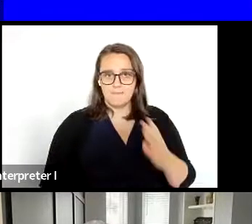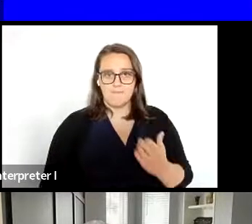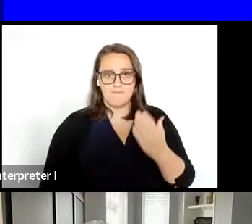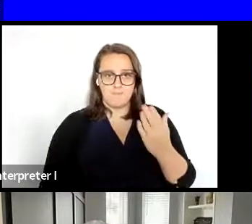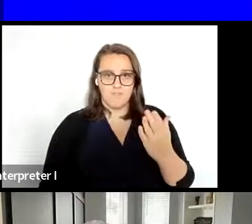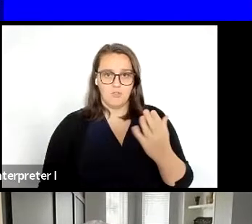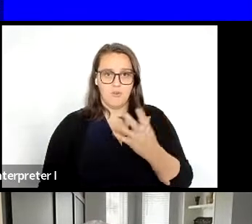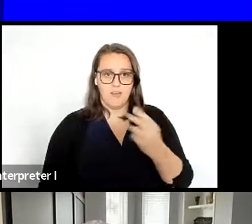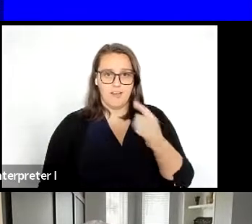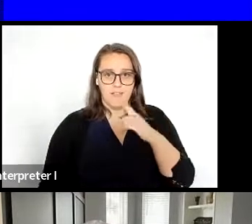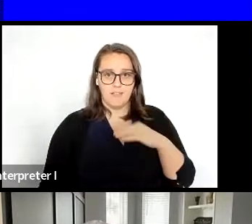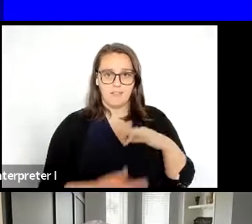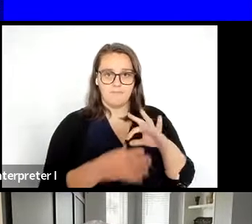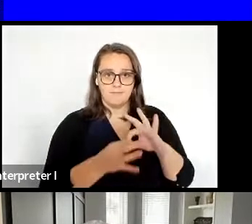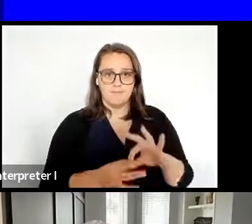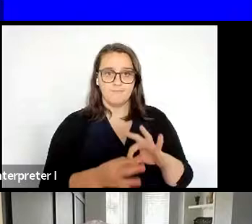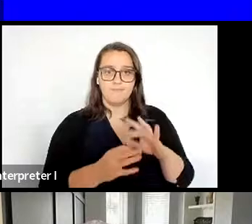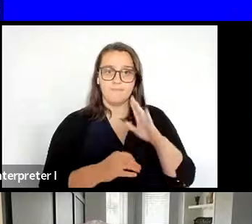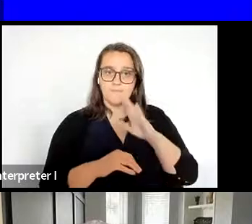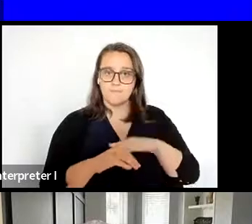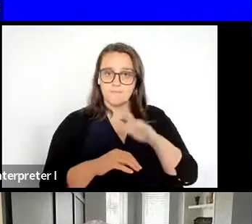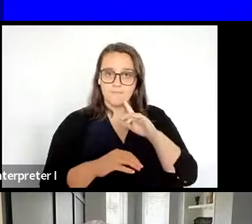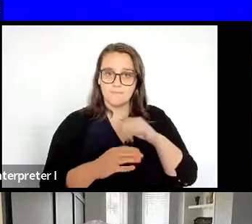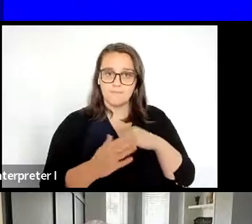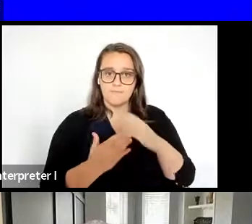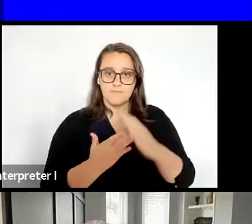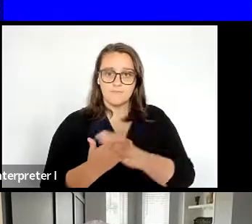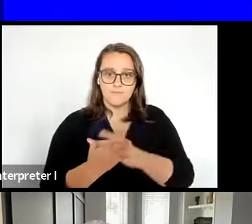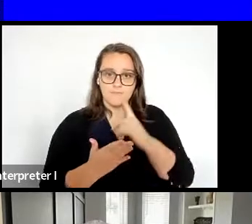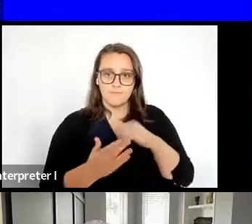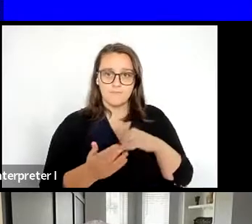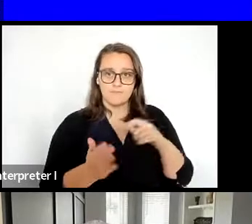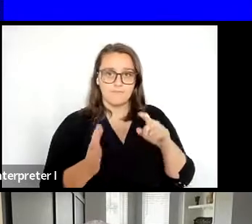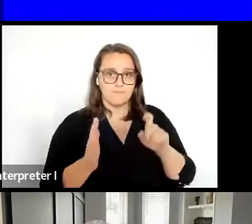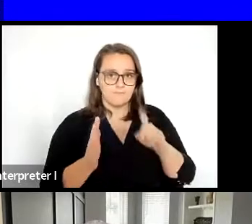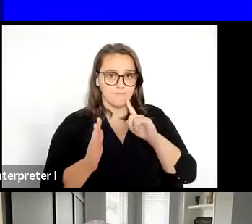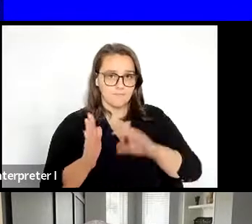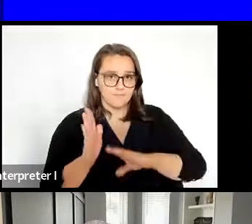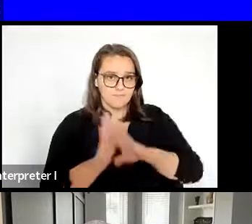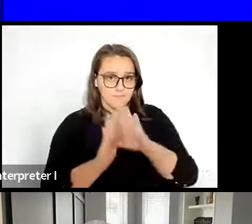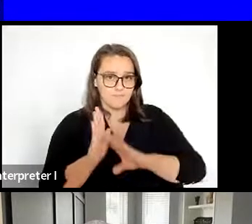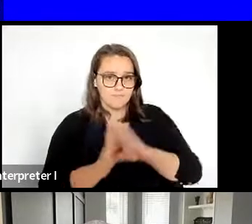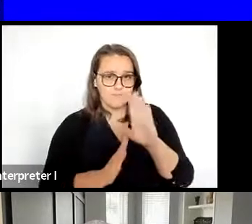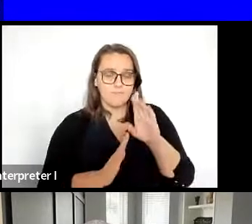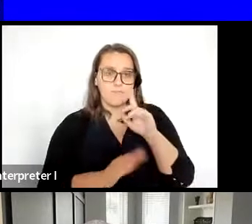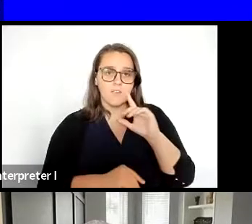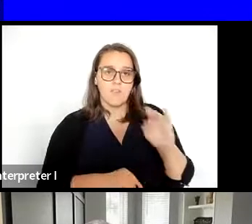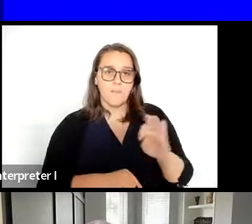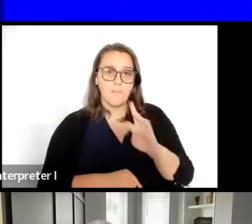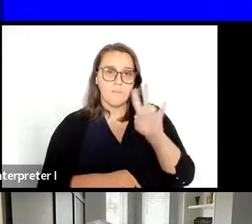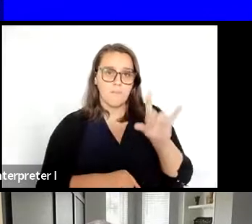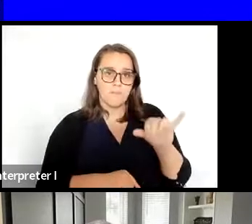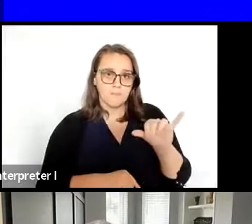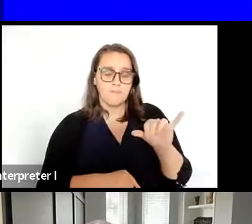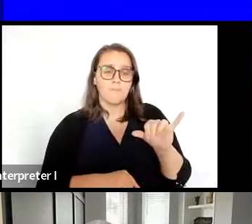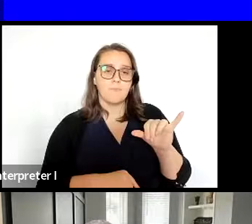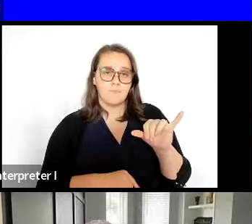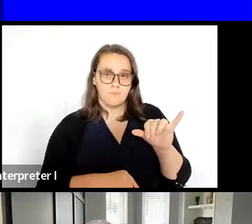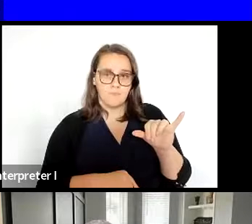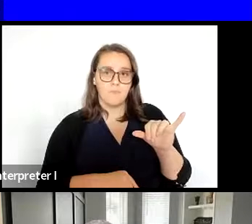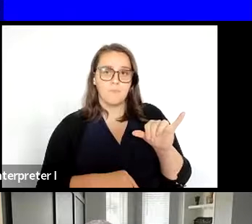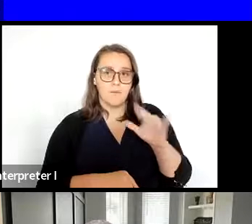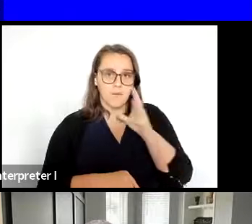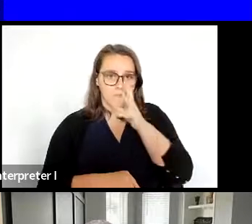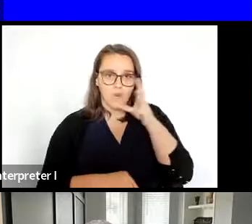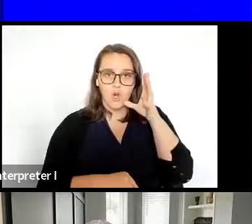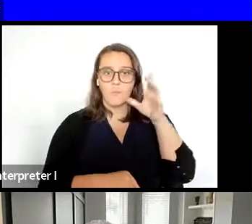with its respective emergency measures on the agenda today, is necessary to further the development of Berry Farm. We need to move quickly